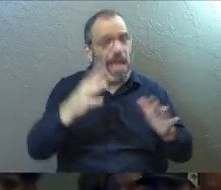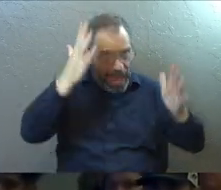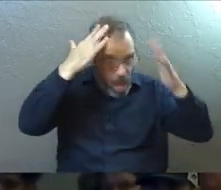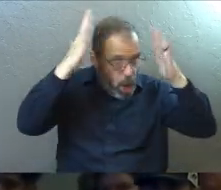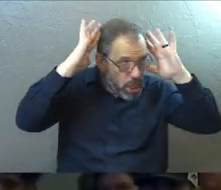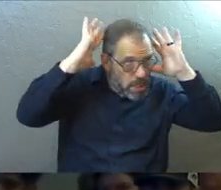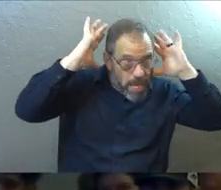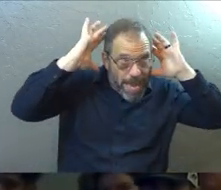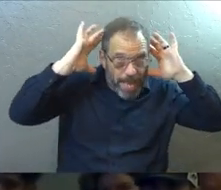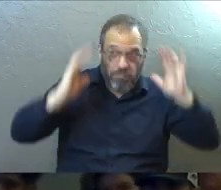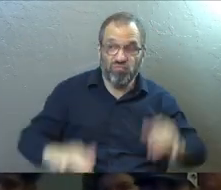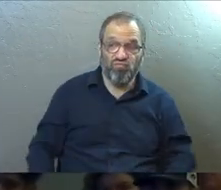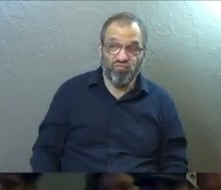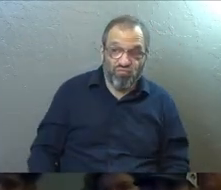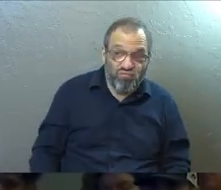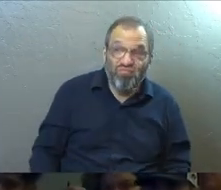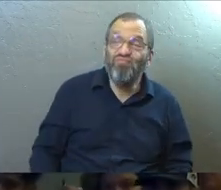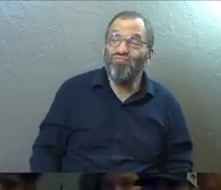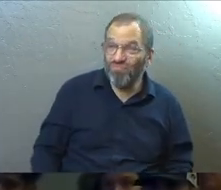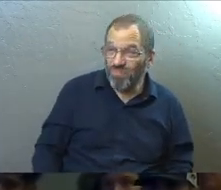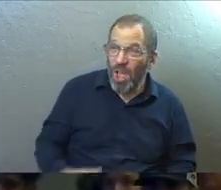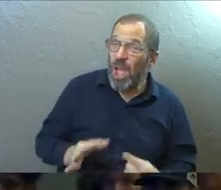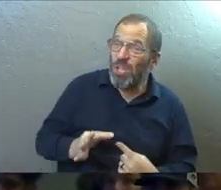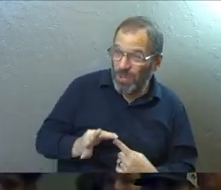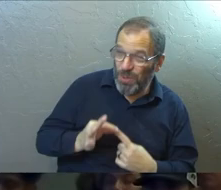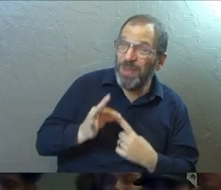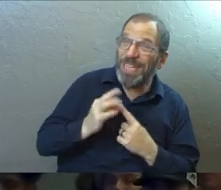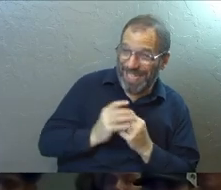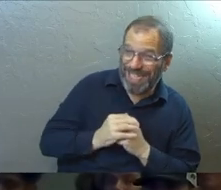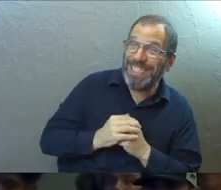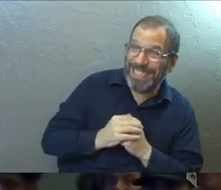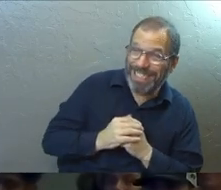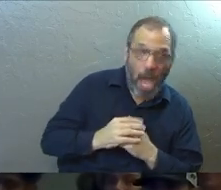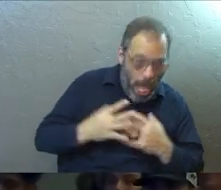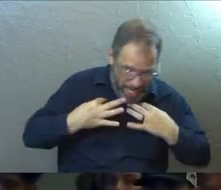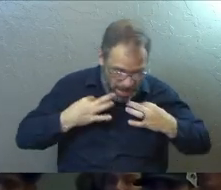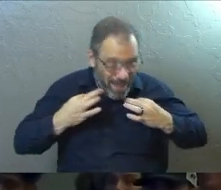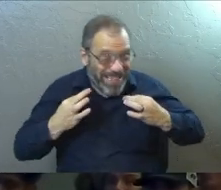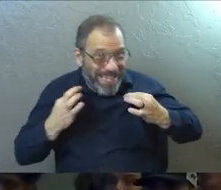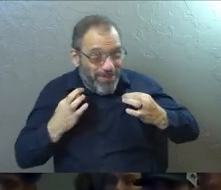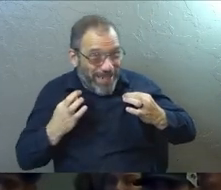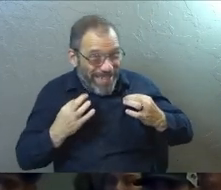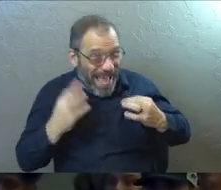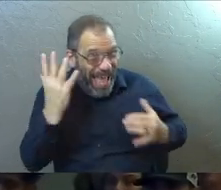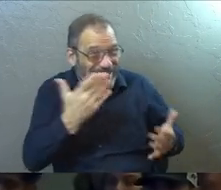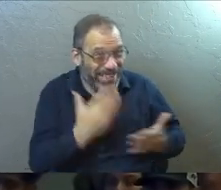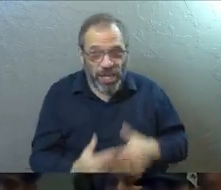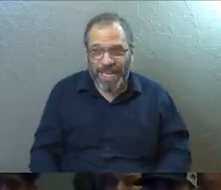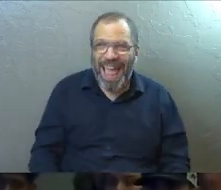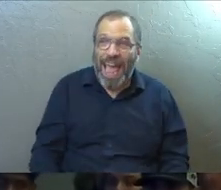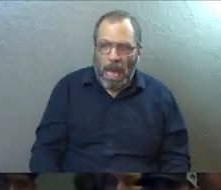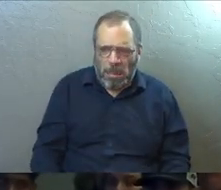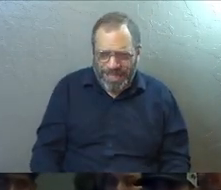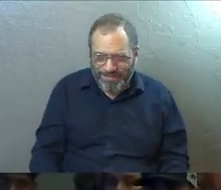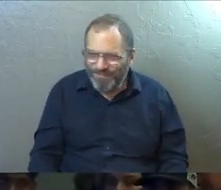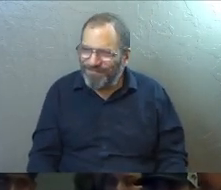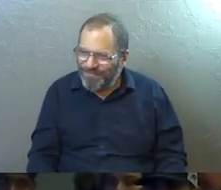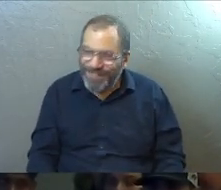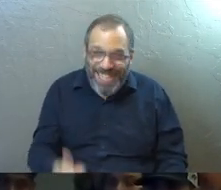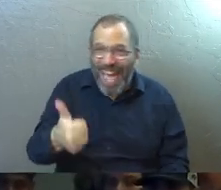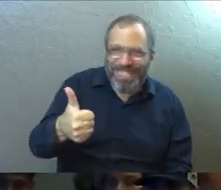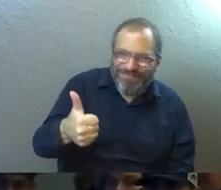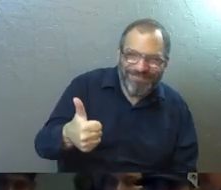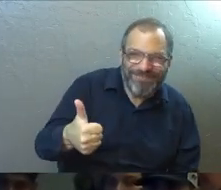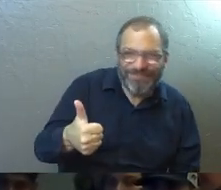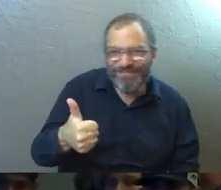my hair look today? You're like, unique. You know what I mean? It's so just a way to soften the blow a little bit, right? Like, we like to do that to make things a